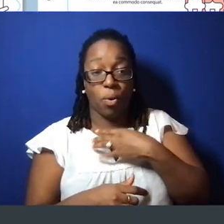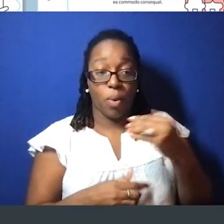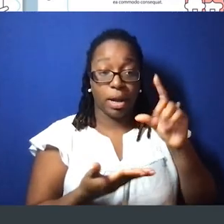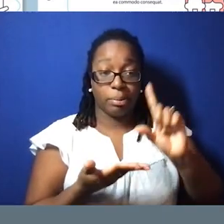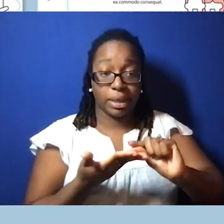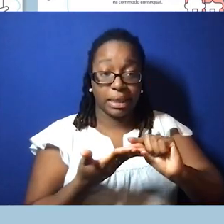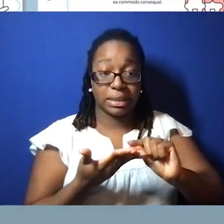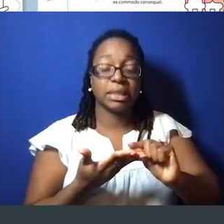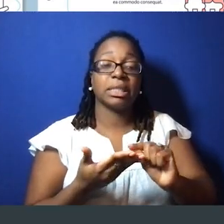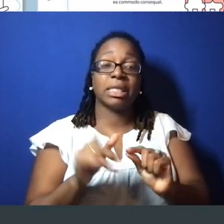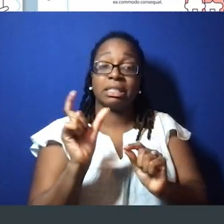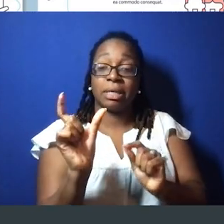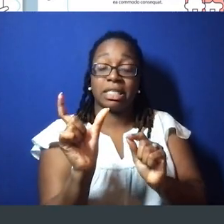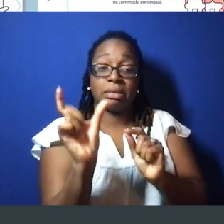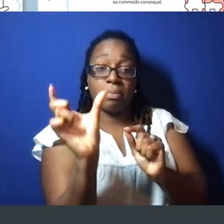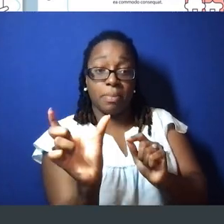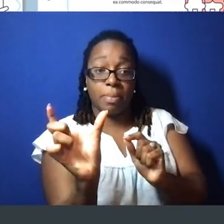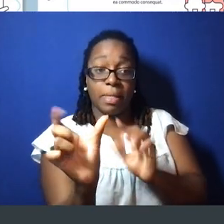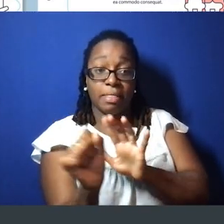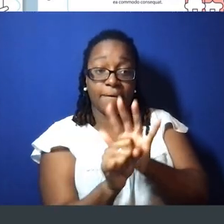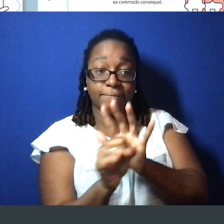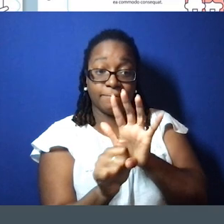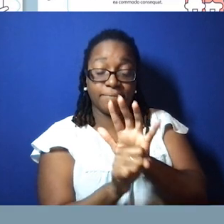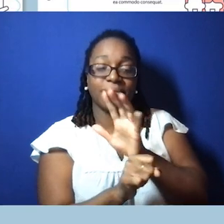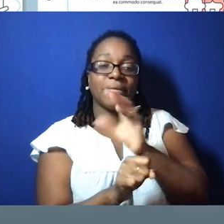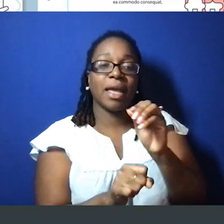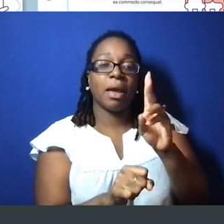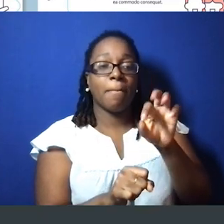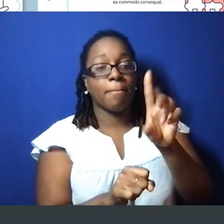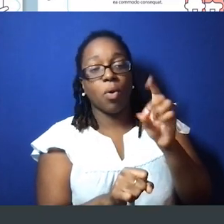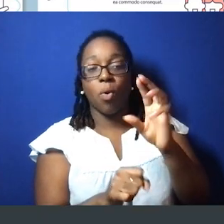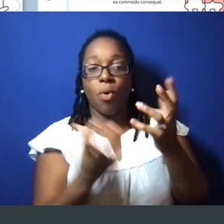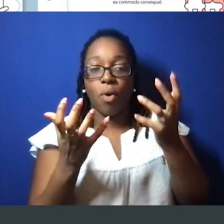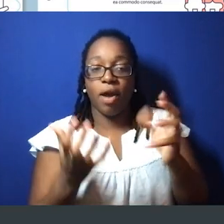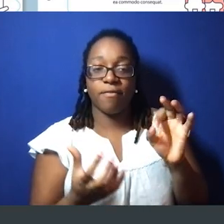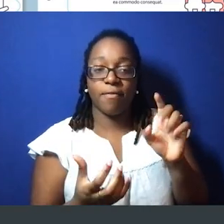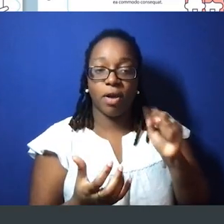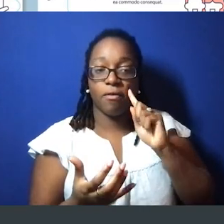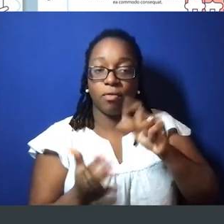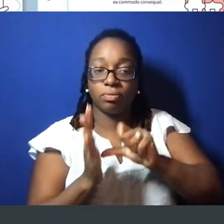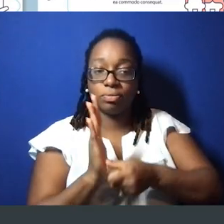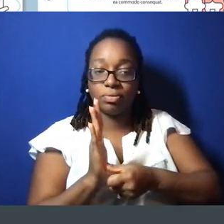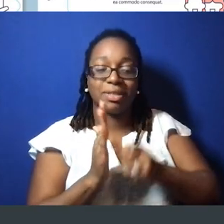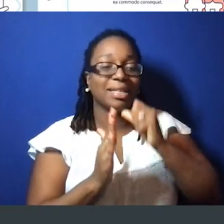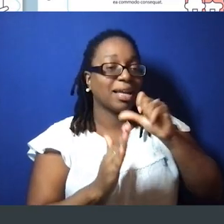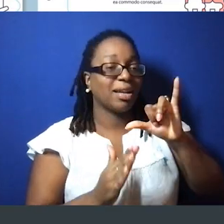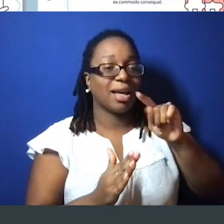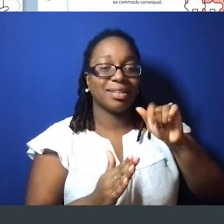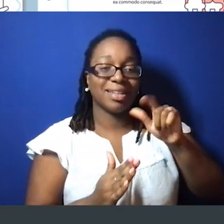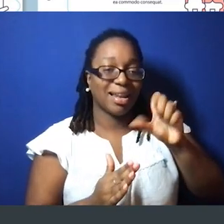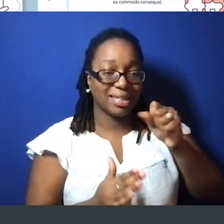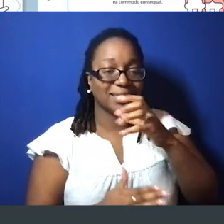white print, wide spacing between letters, and bold or heavy fonts for emphasis instead